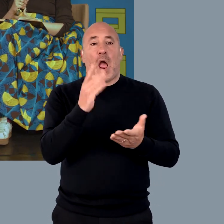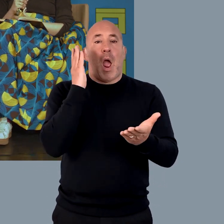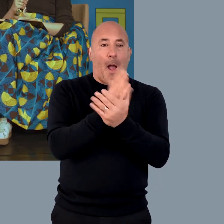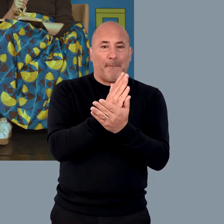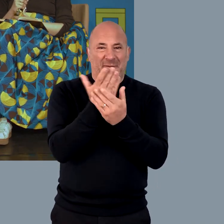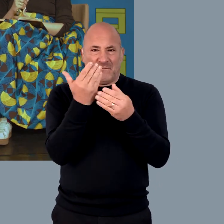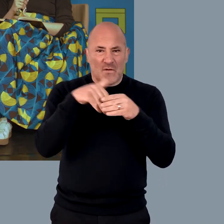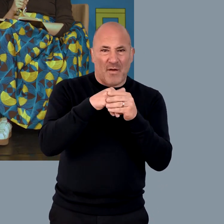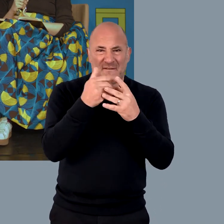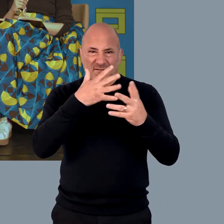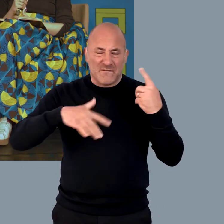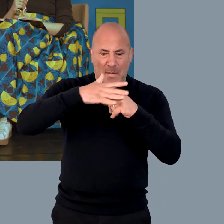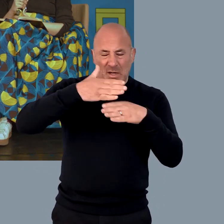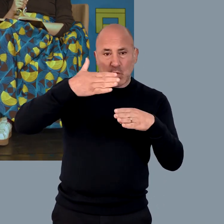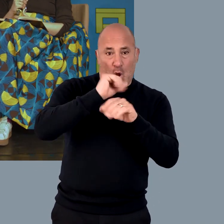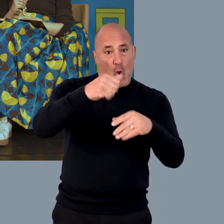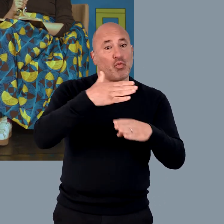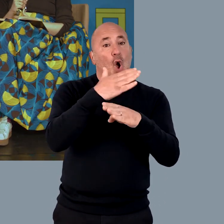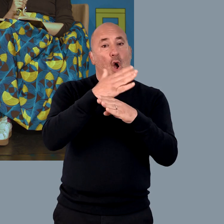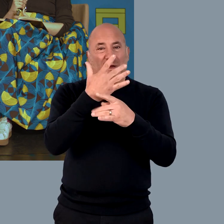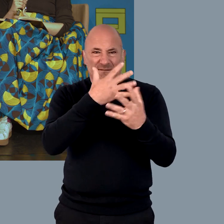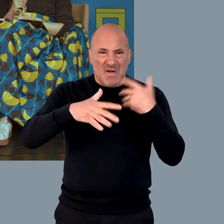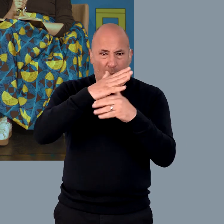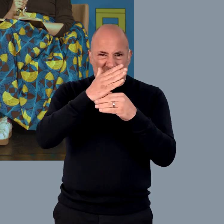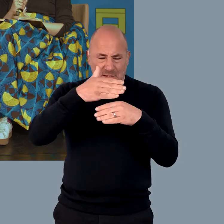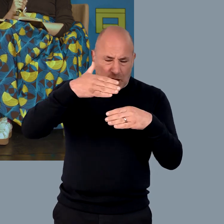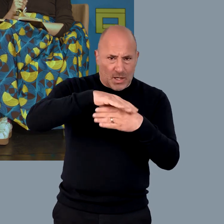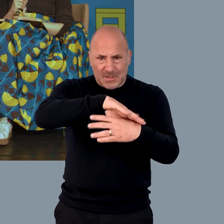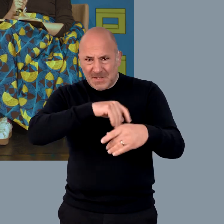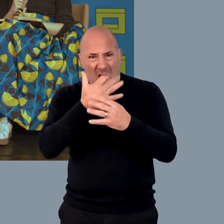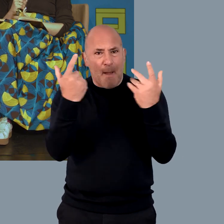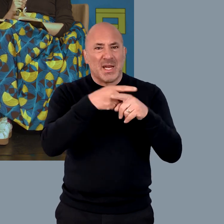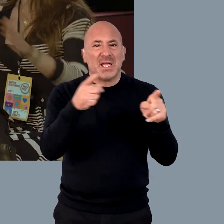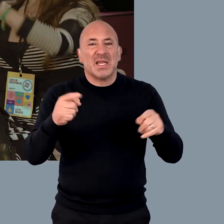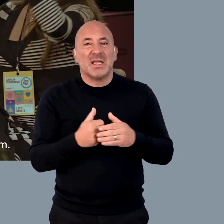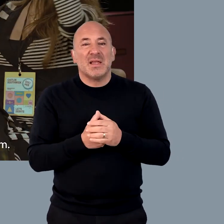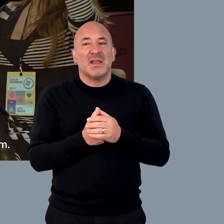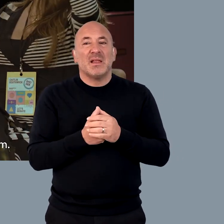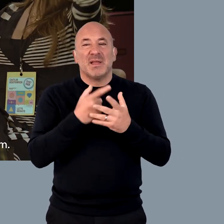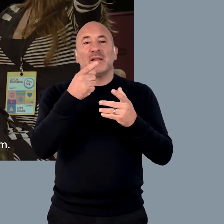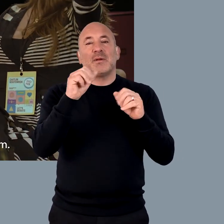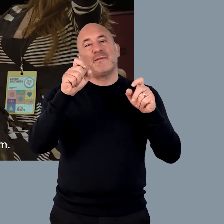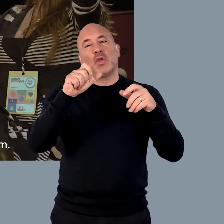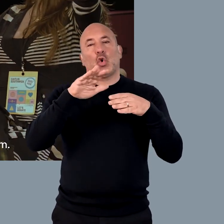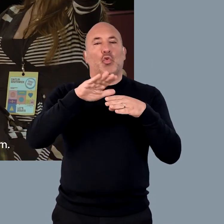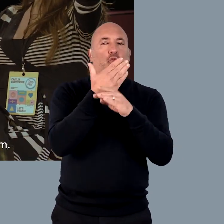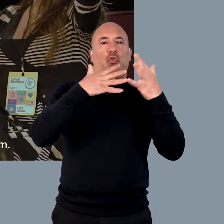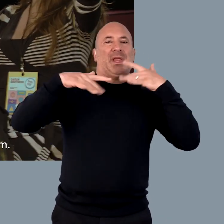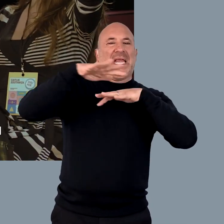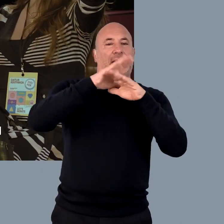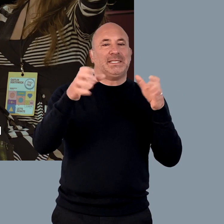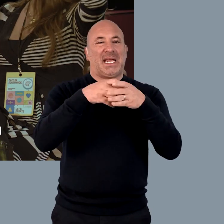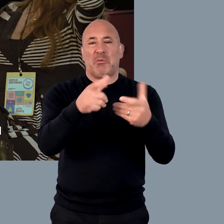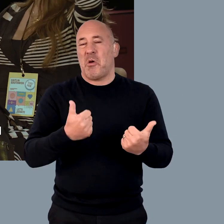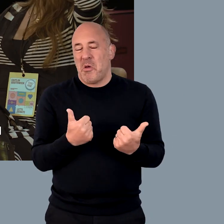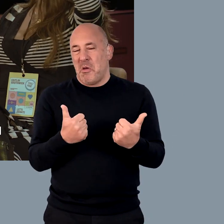actively engaged in environmental work in your job? Meaning maybe you're part of a green team,